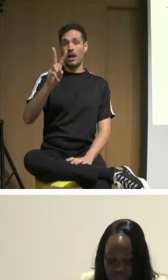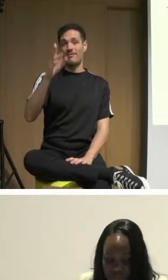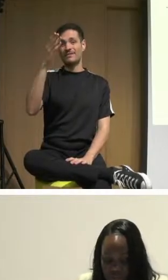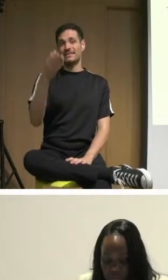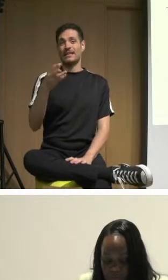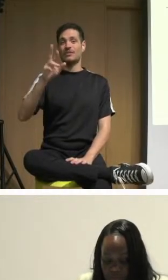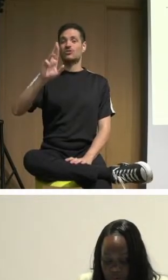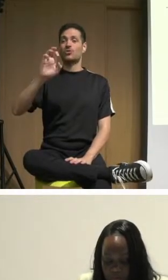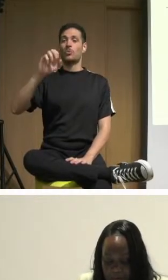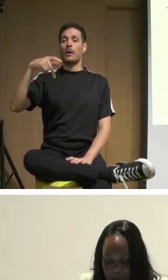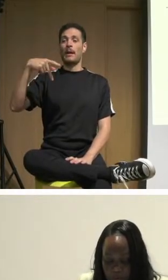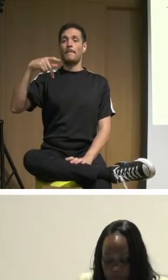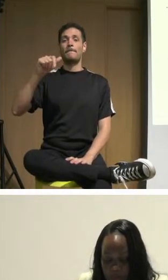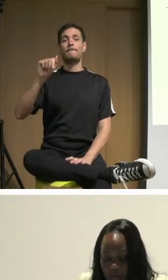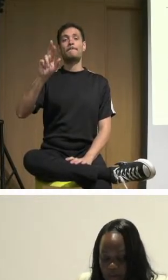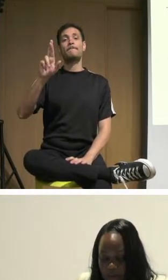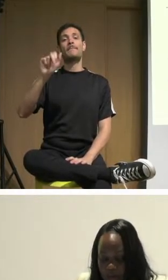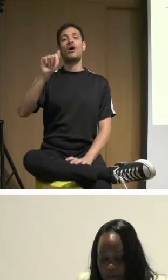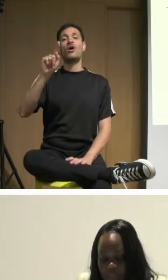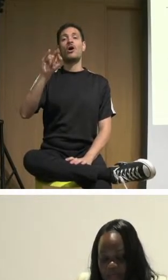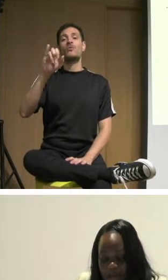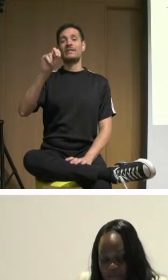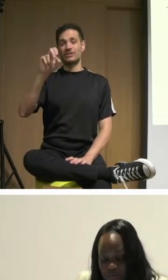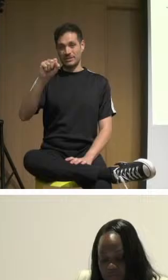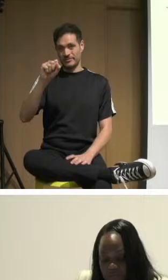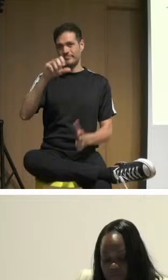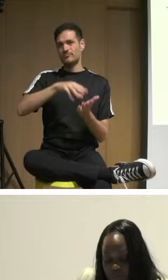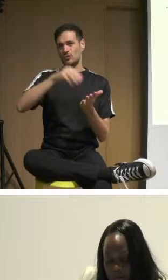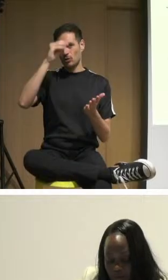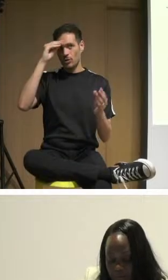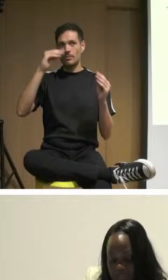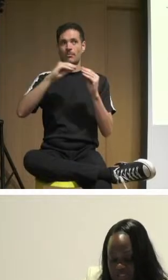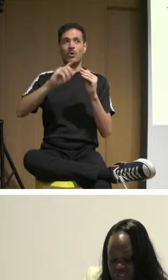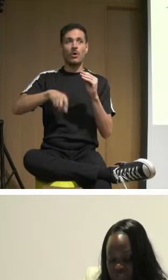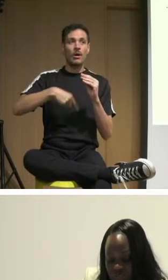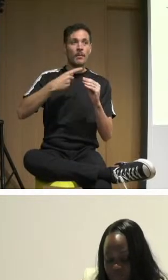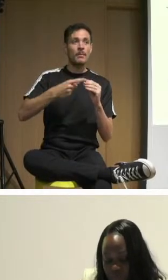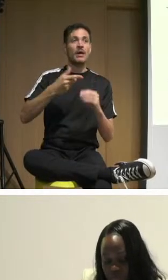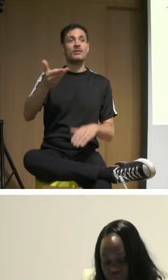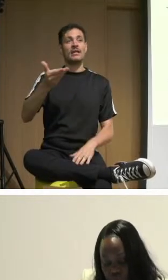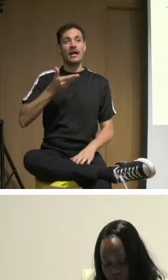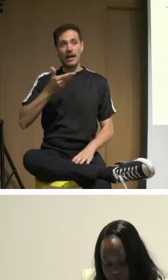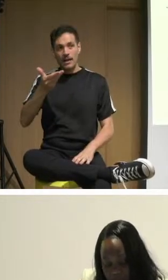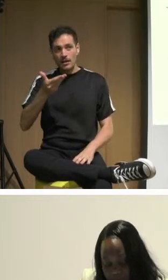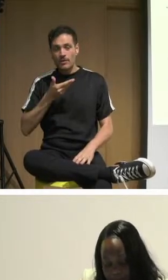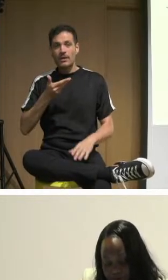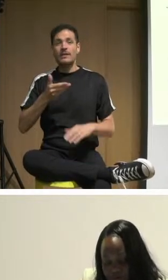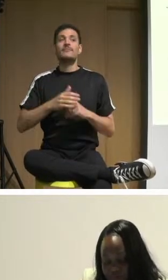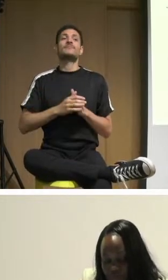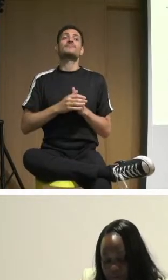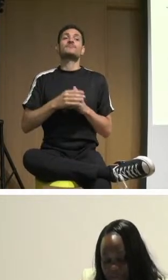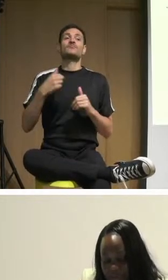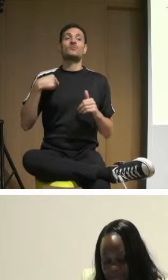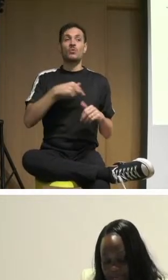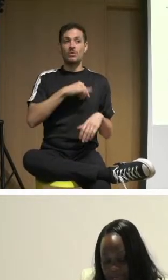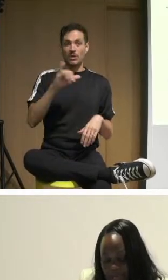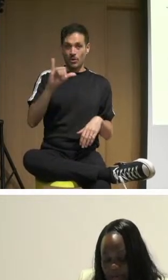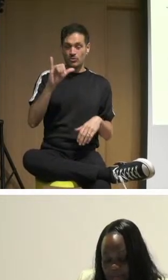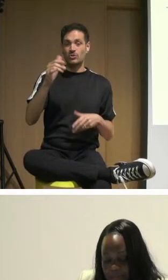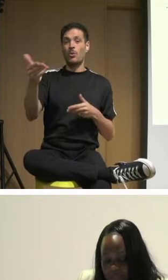ny.gov/reparations to learn more about the hiring for our positions. We've also hired for